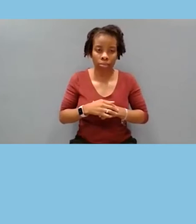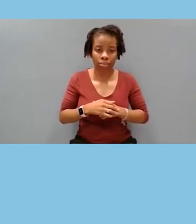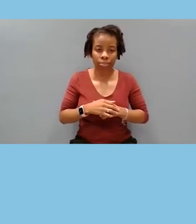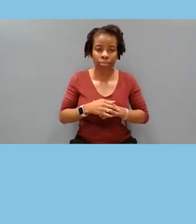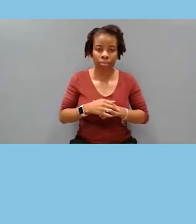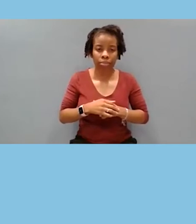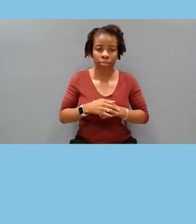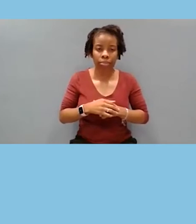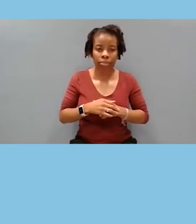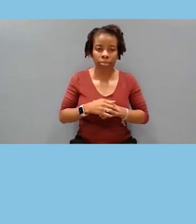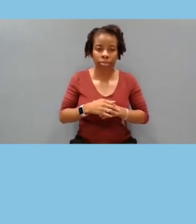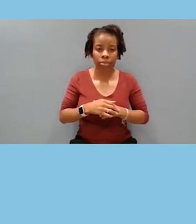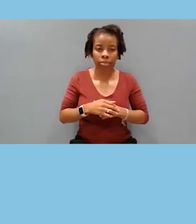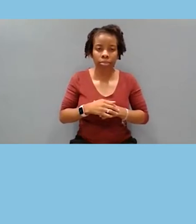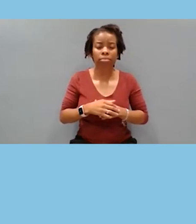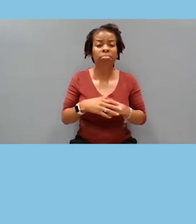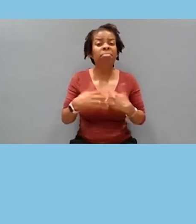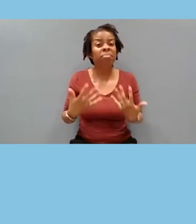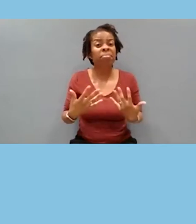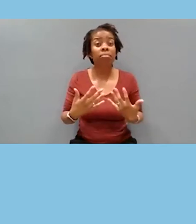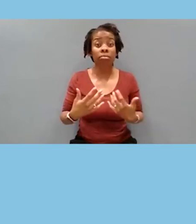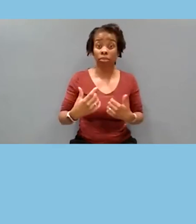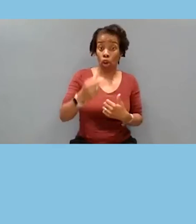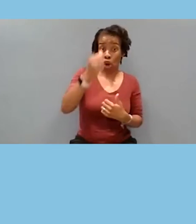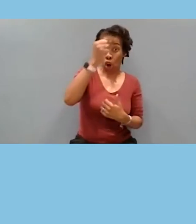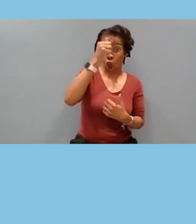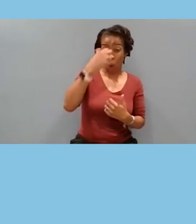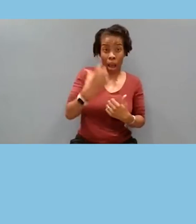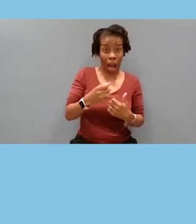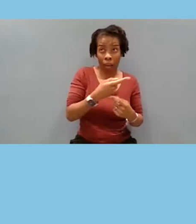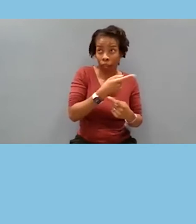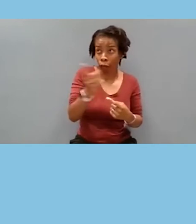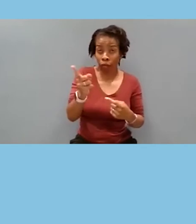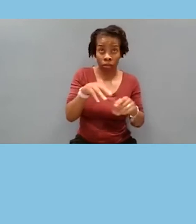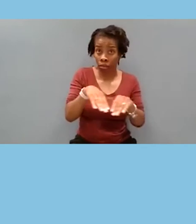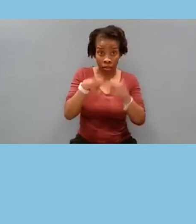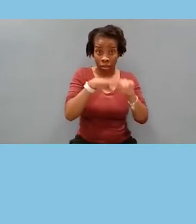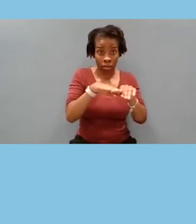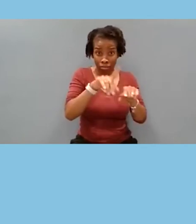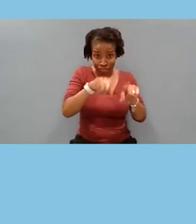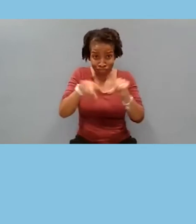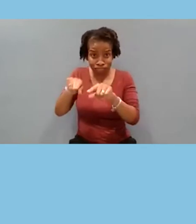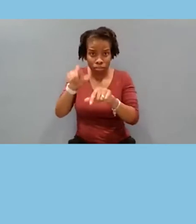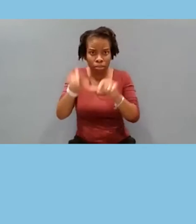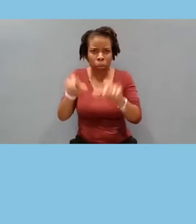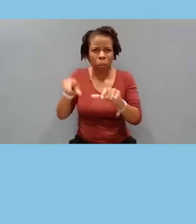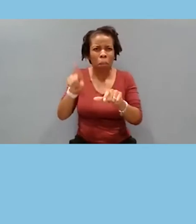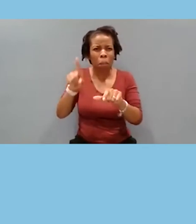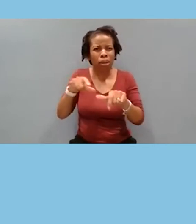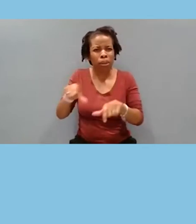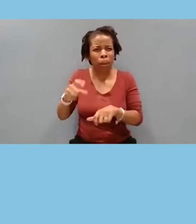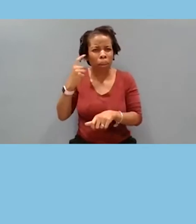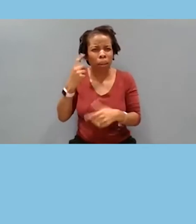Despite the obvious, we still find ourselves without a close and ongoing relation to the question, why